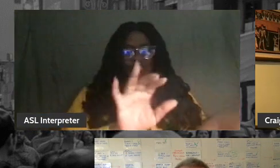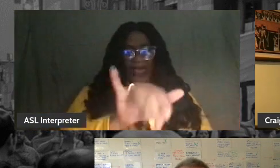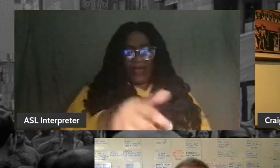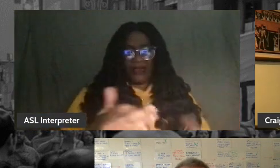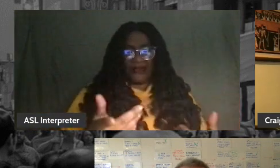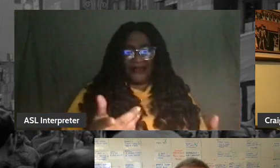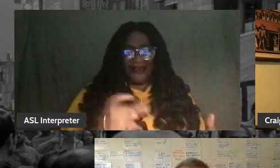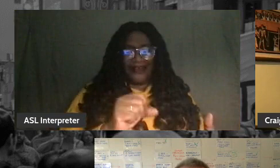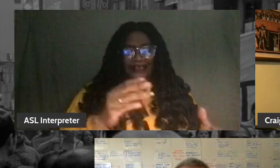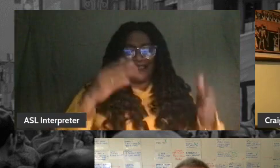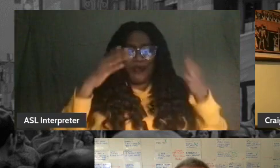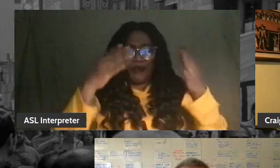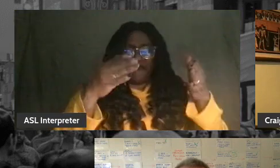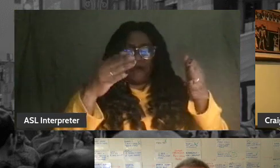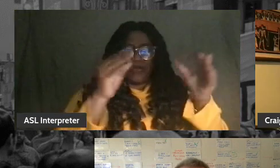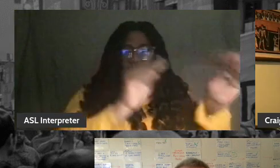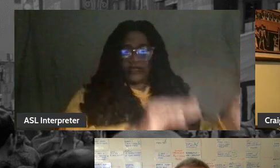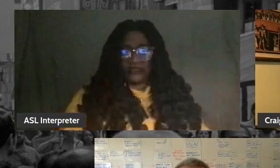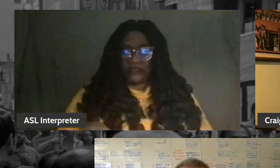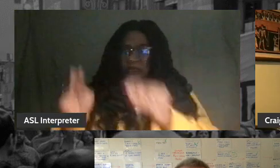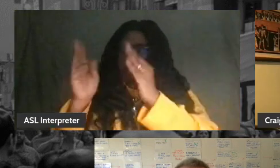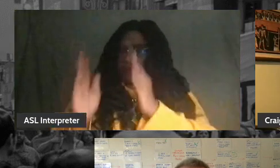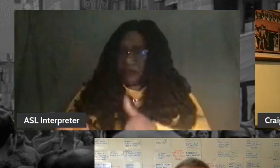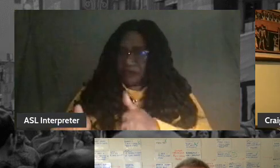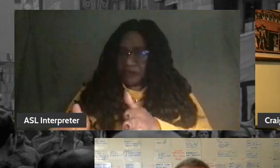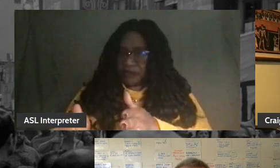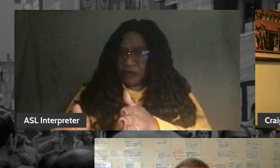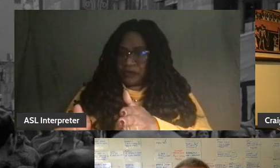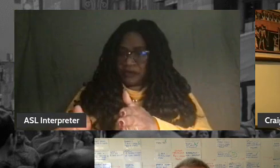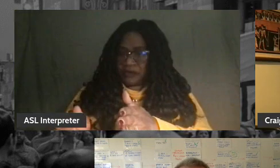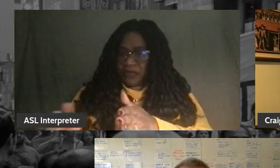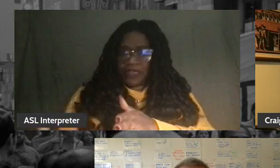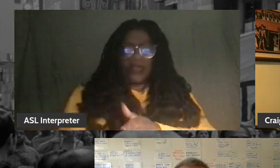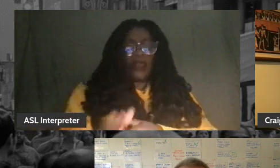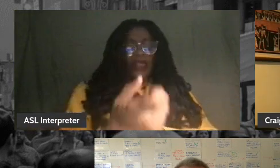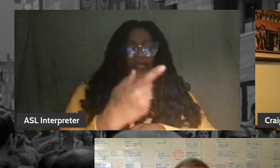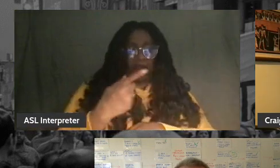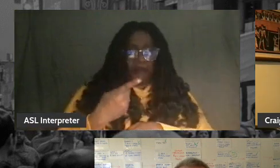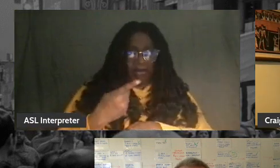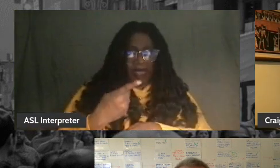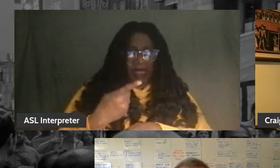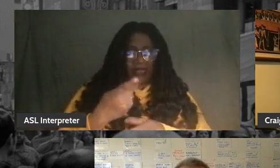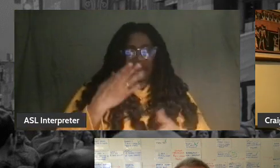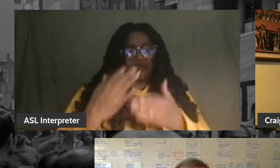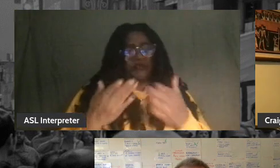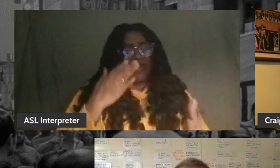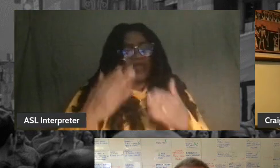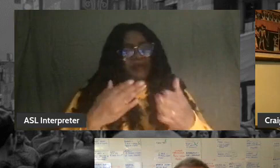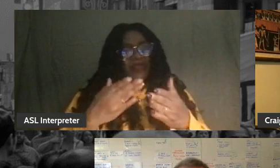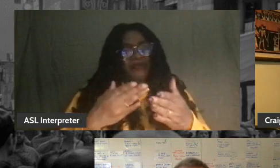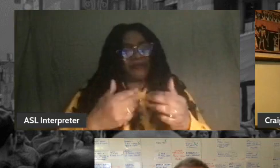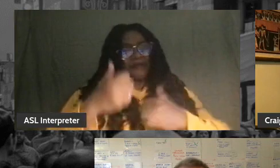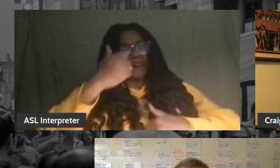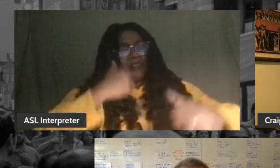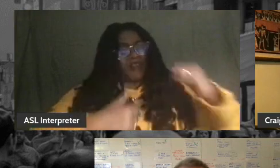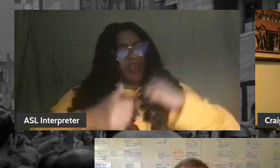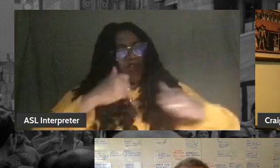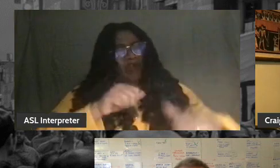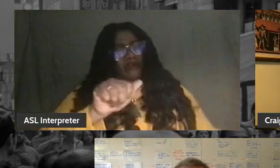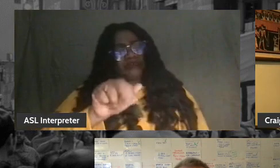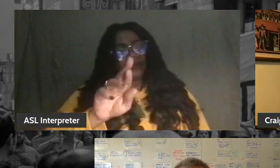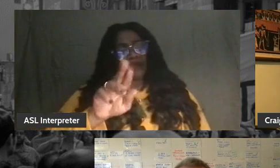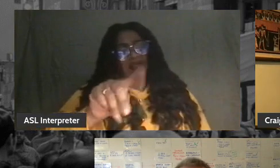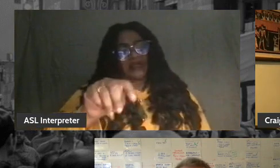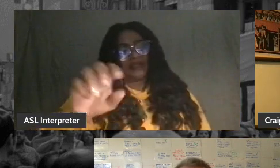And so my focus then shifted back to kind of that, the pursuit of the arts. And I knew that I wanted to